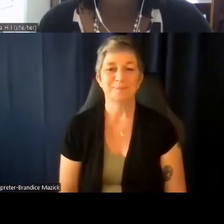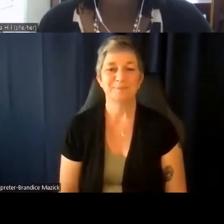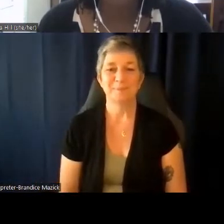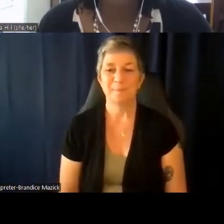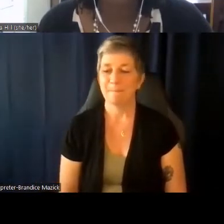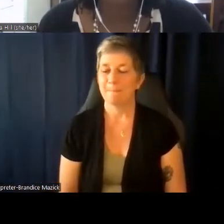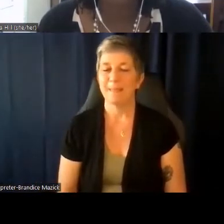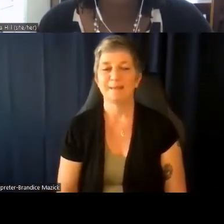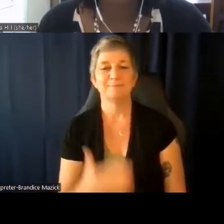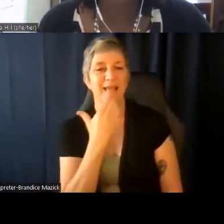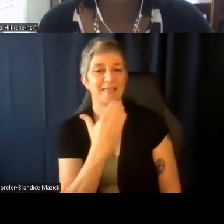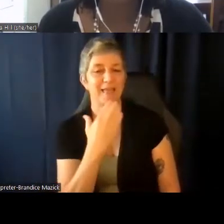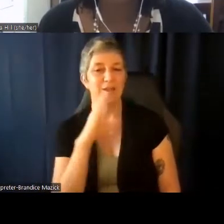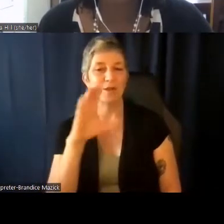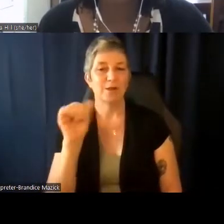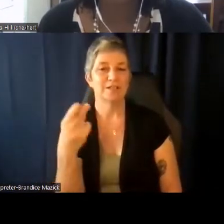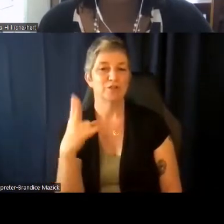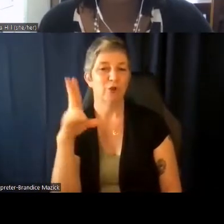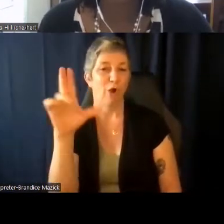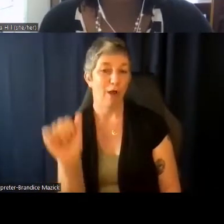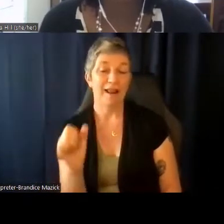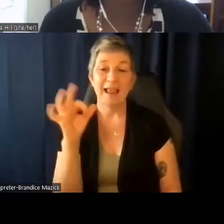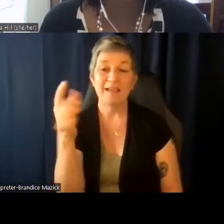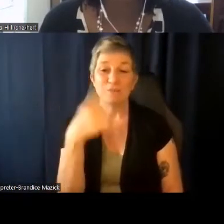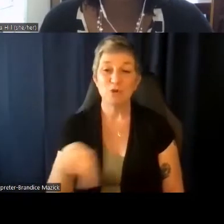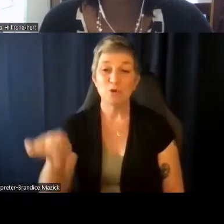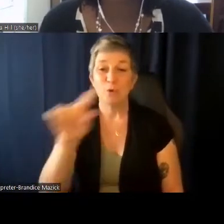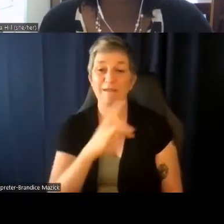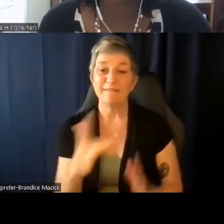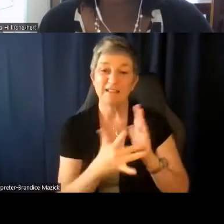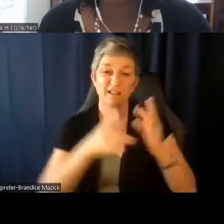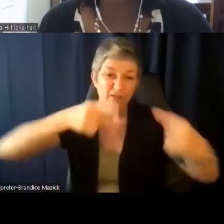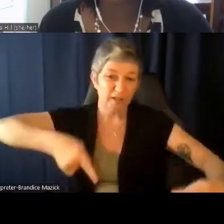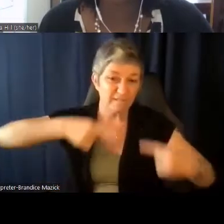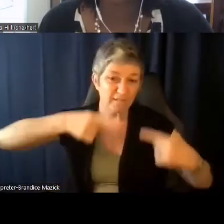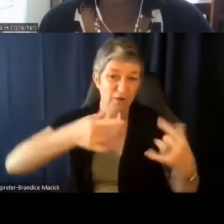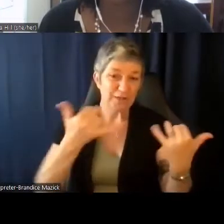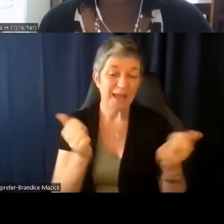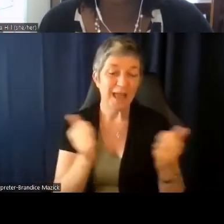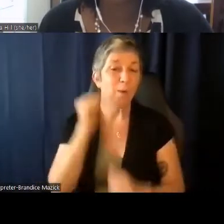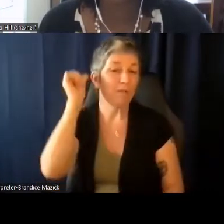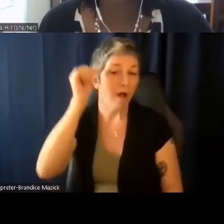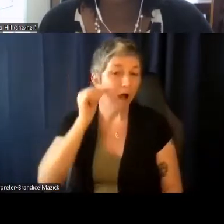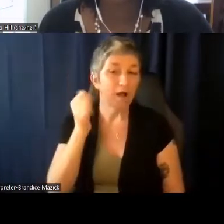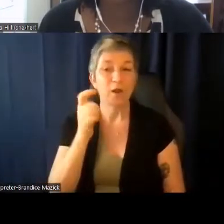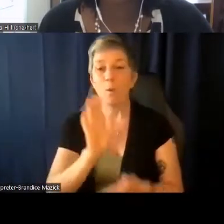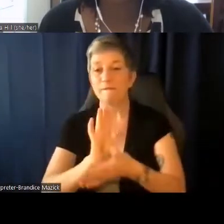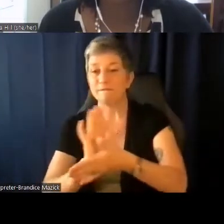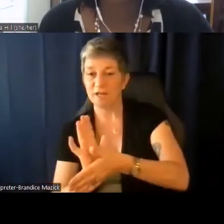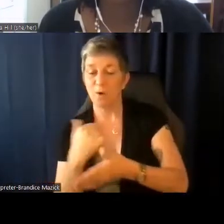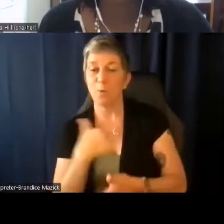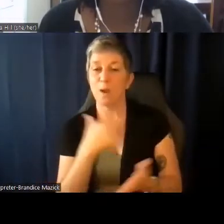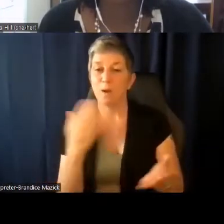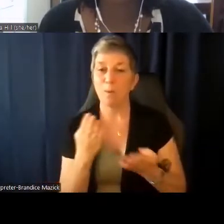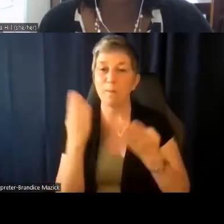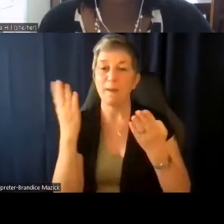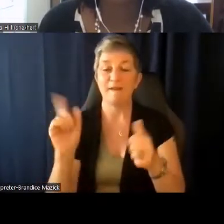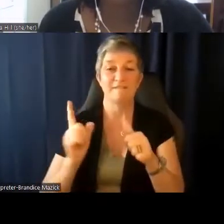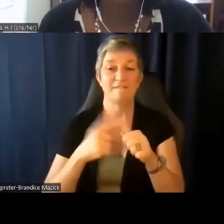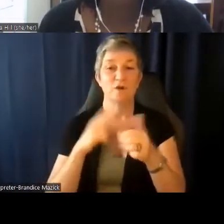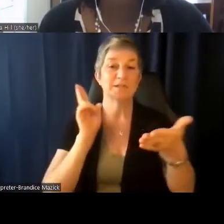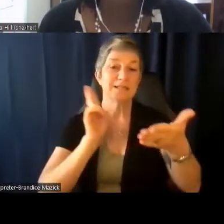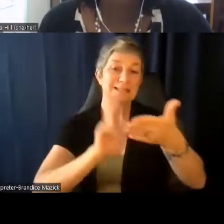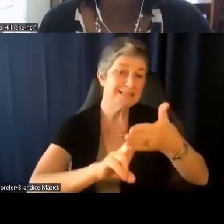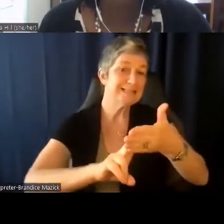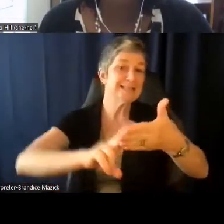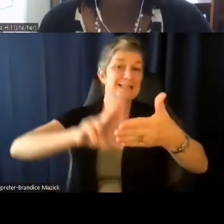Thanks, Kashana. If any of you do have technical difficulties today with audio or video, we recommend that you first sign out of the webinar